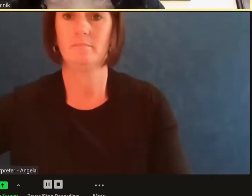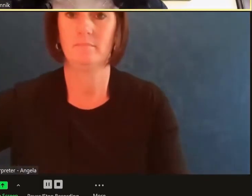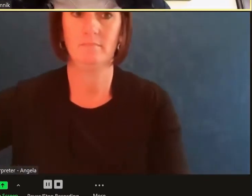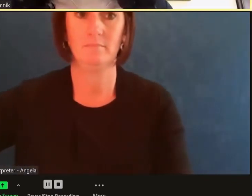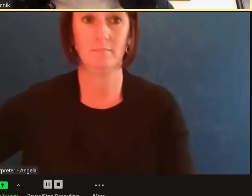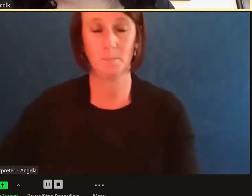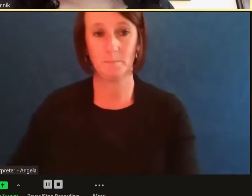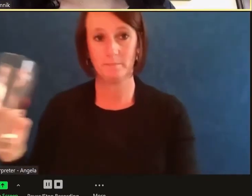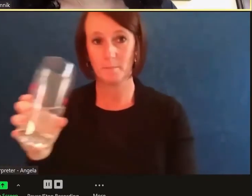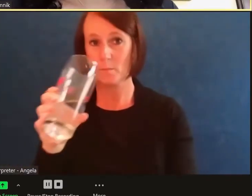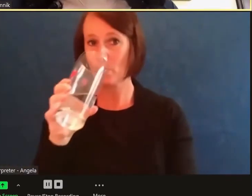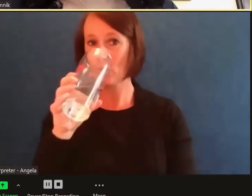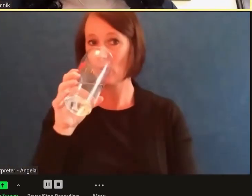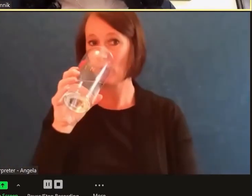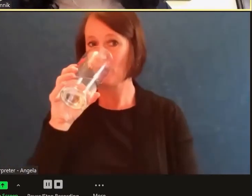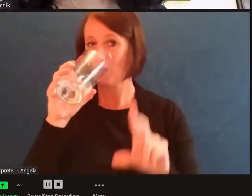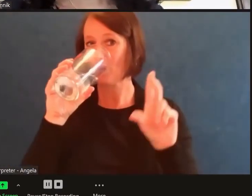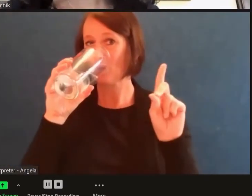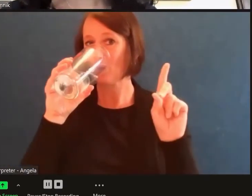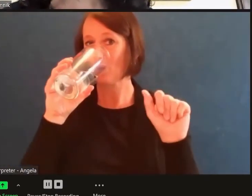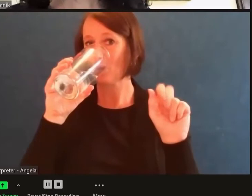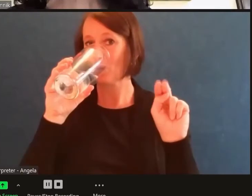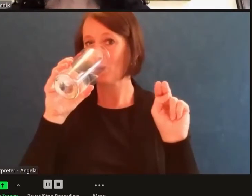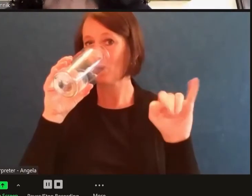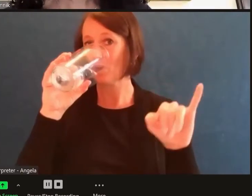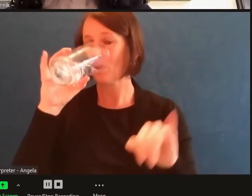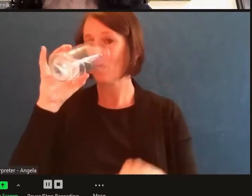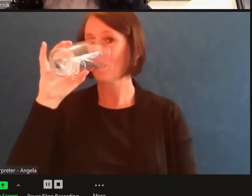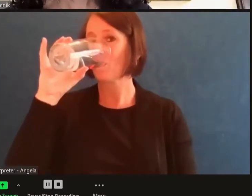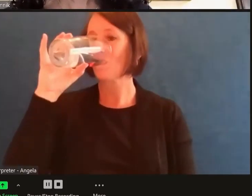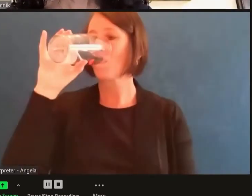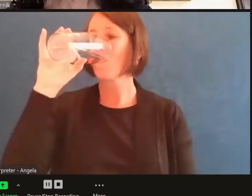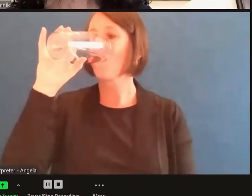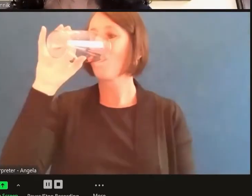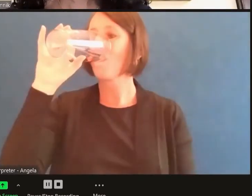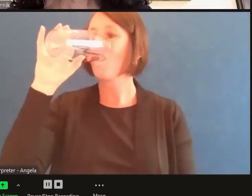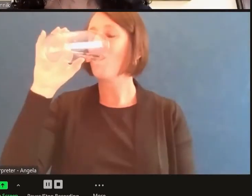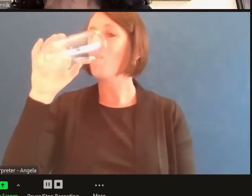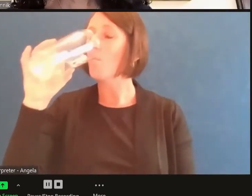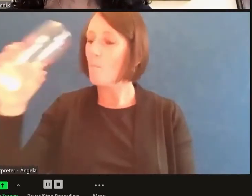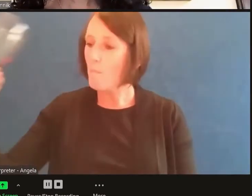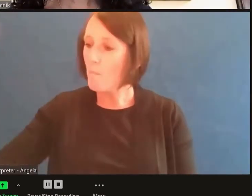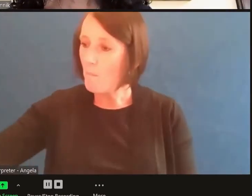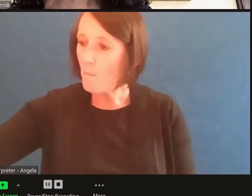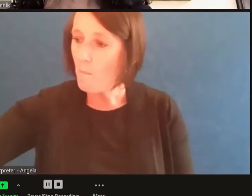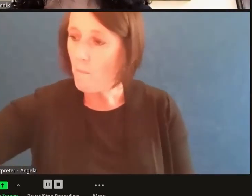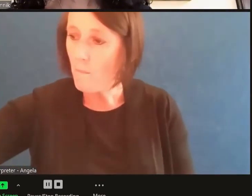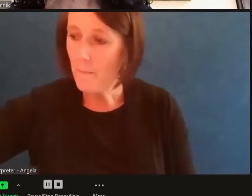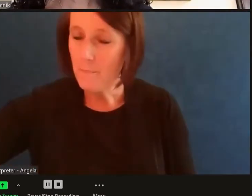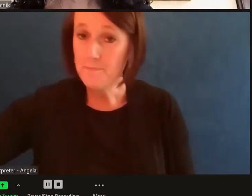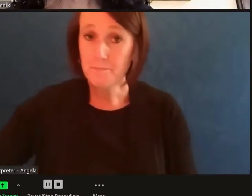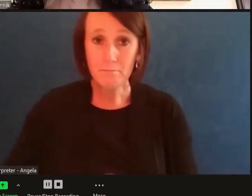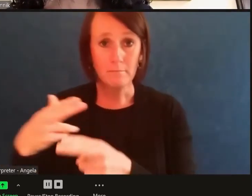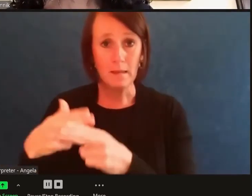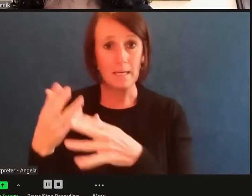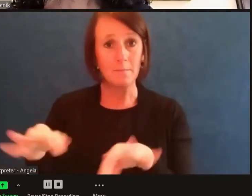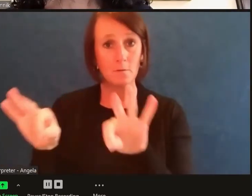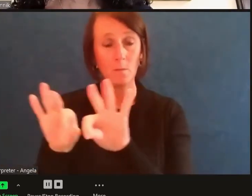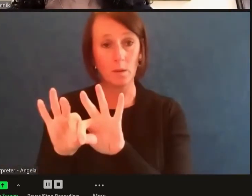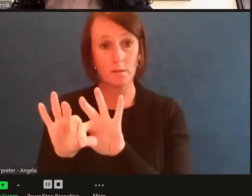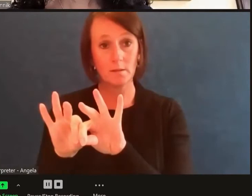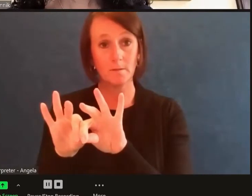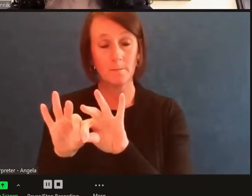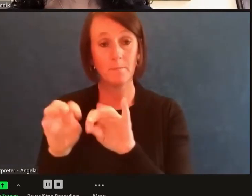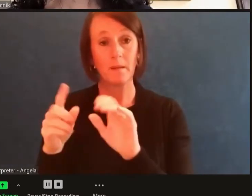Danny. Yeah, Danny. Yeah, exactly. So the names have significance. Sometimes in Rule of Three, I called my